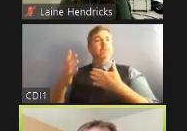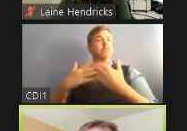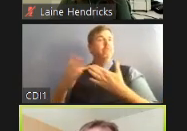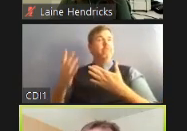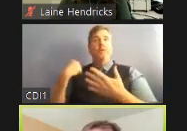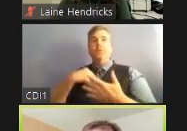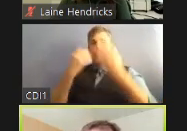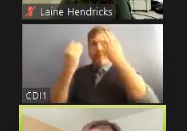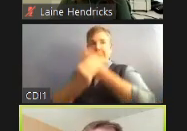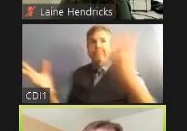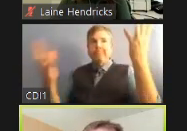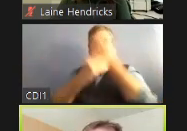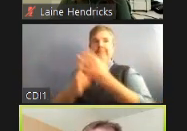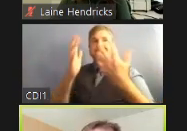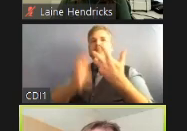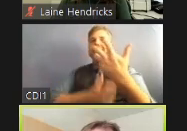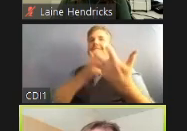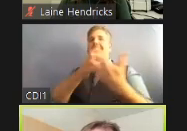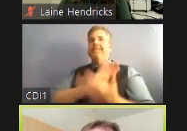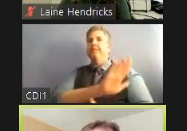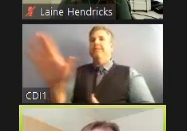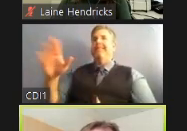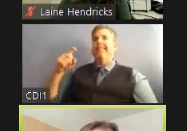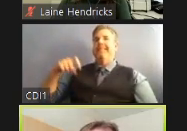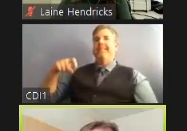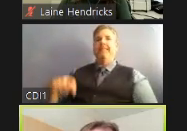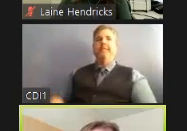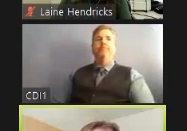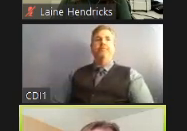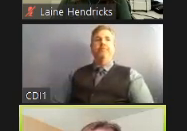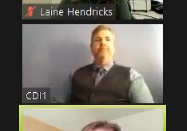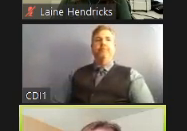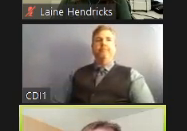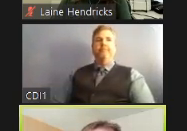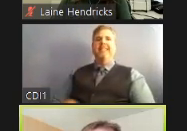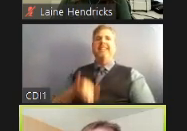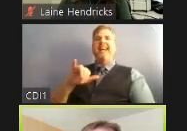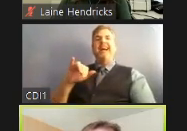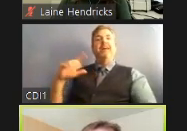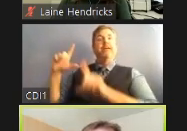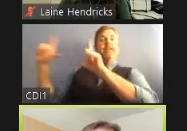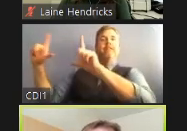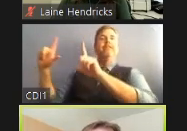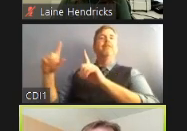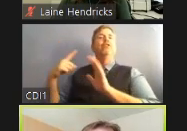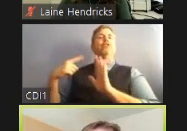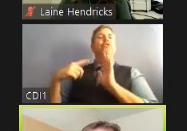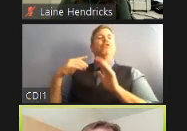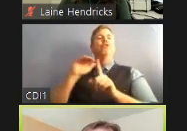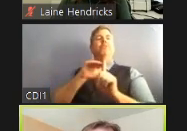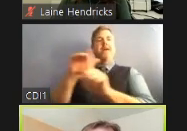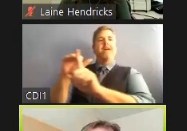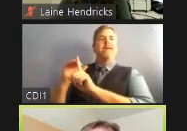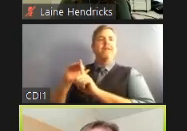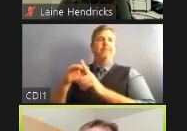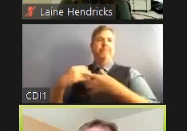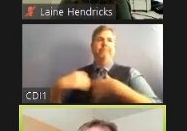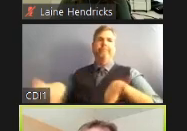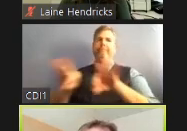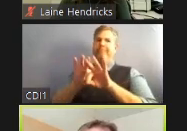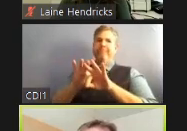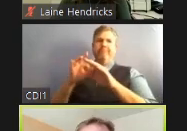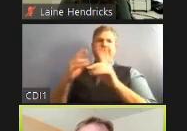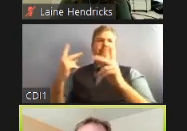there. This is just a reminder of why this work is so important, because of the disproportionate effect in that community. There